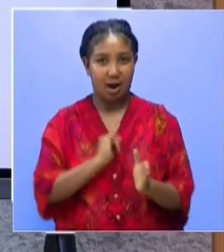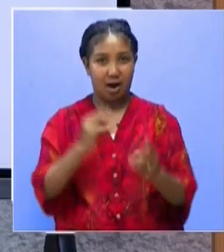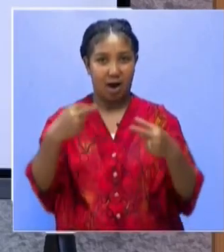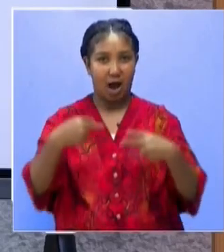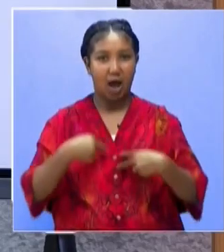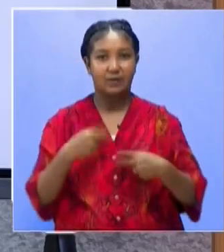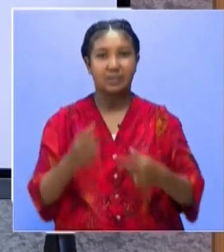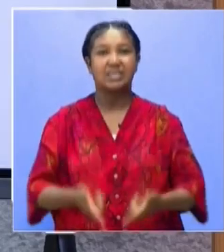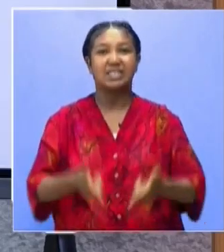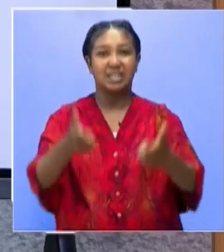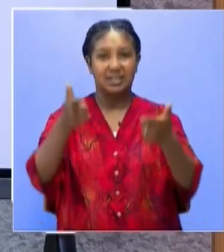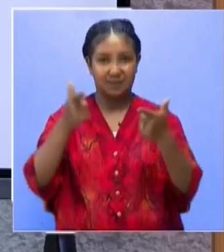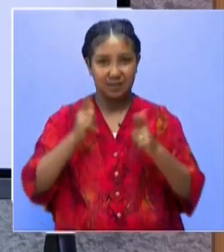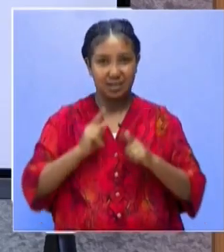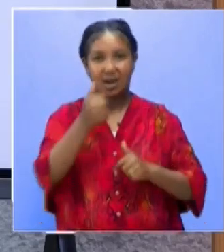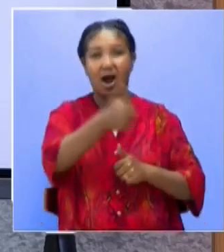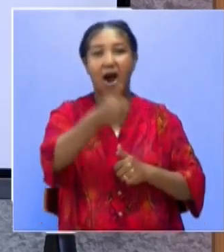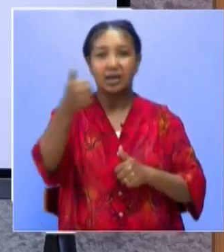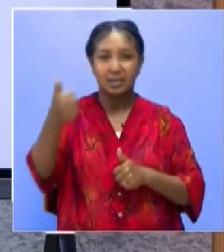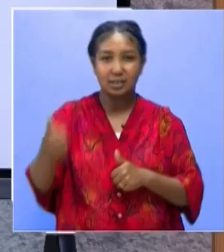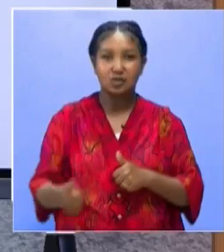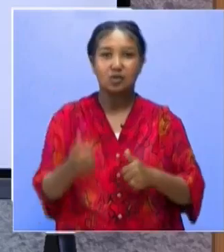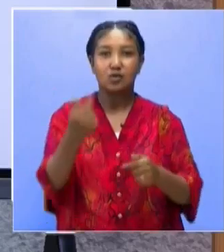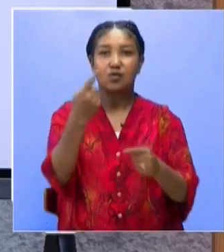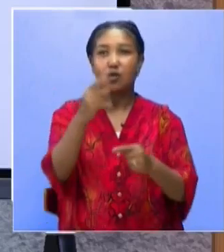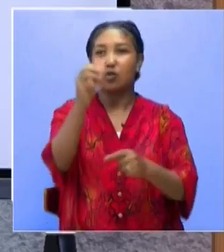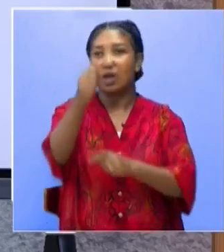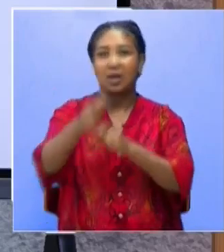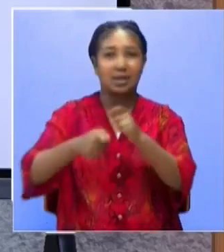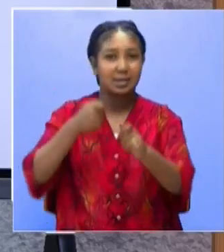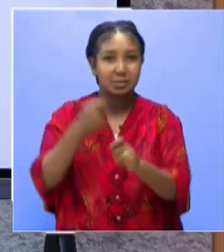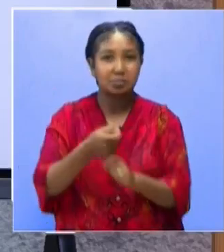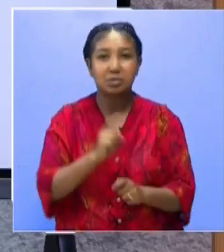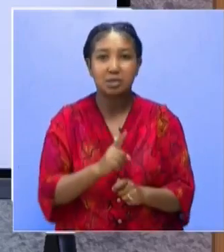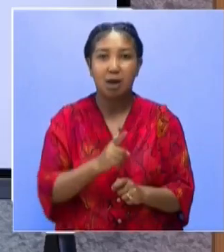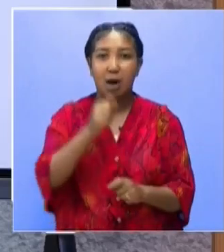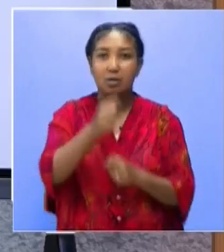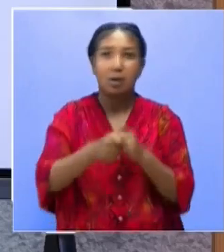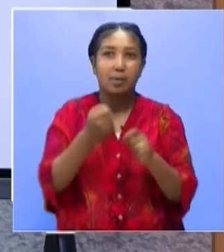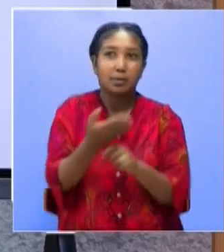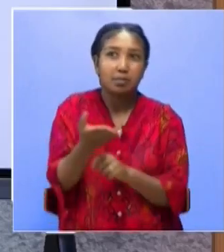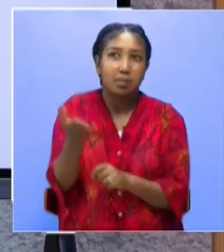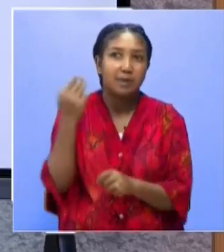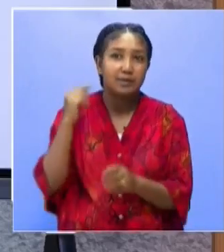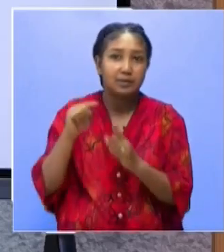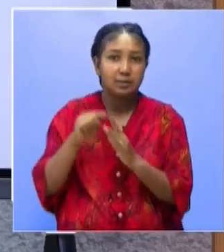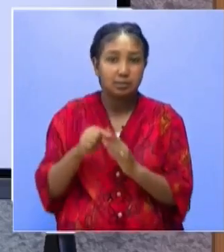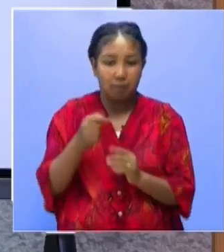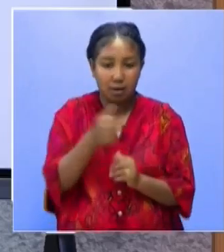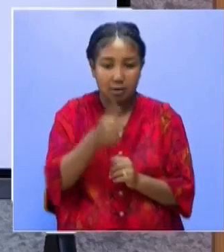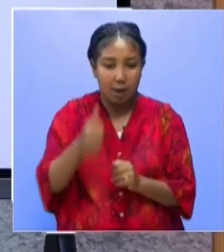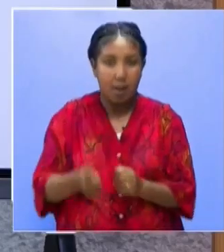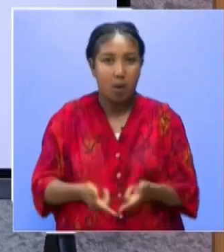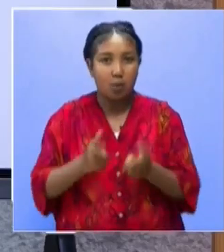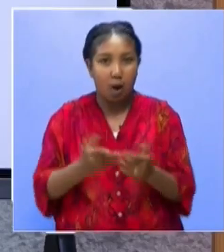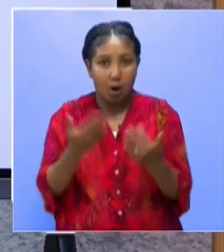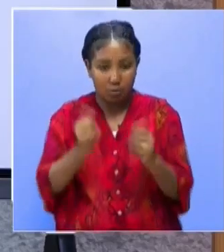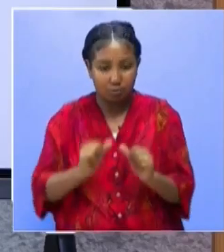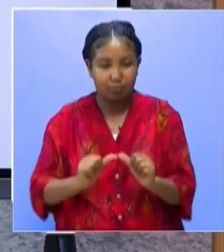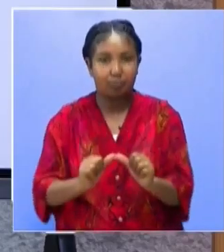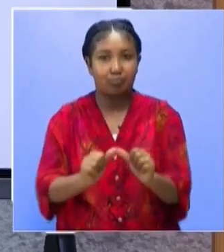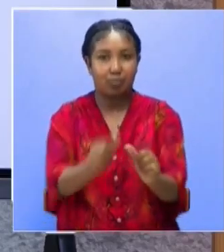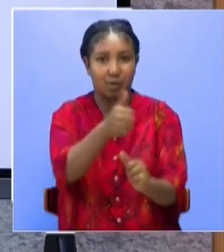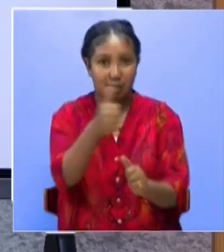have lived in Addis for 10 years. I started and still I'm